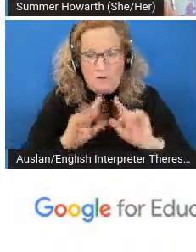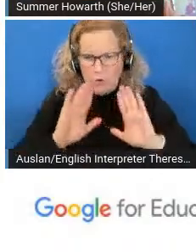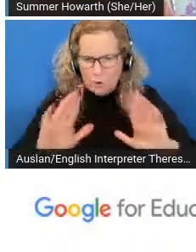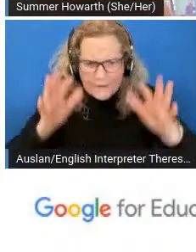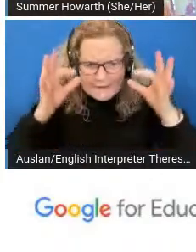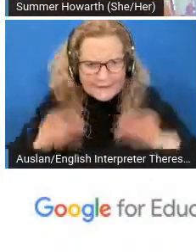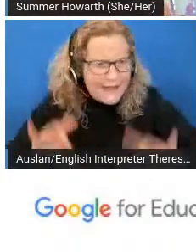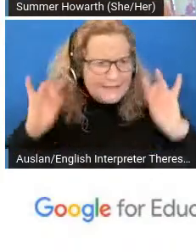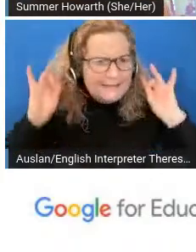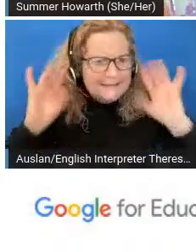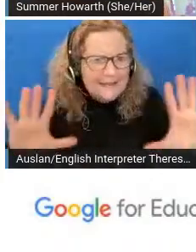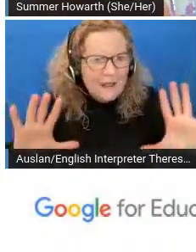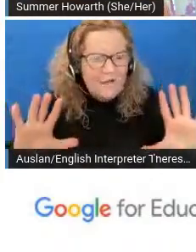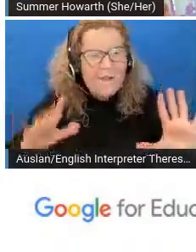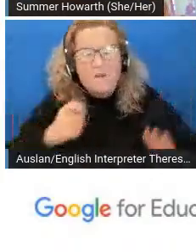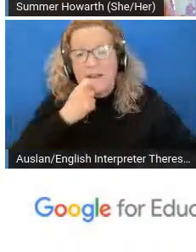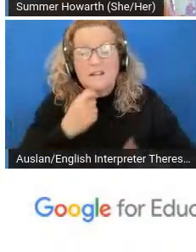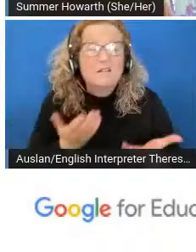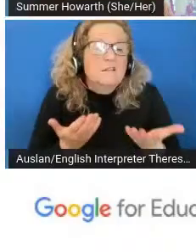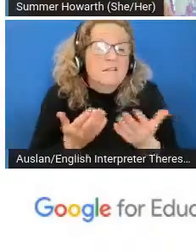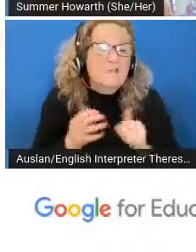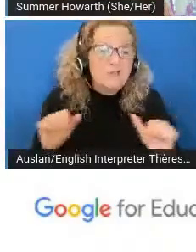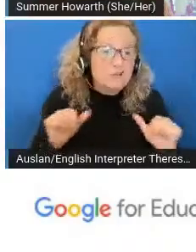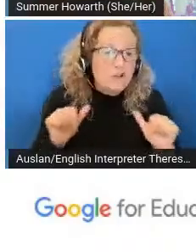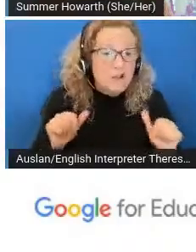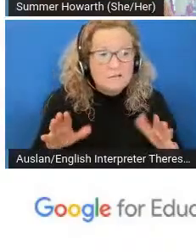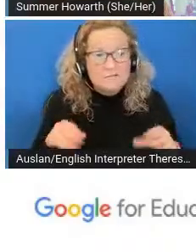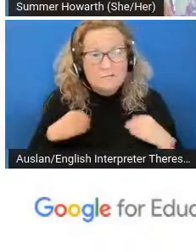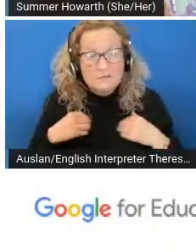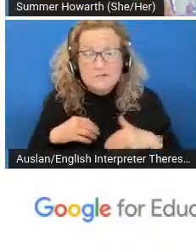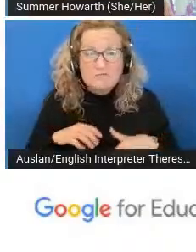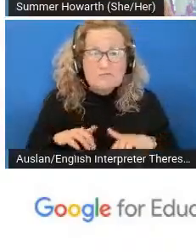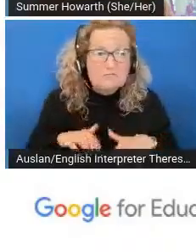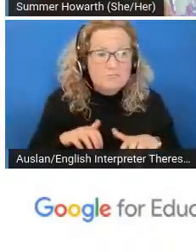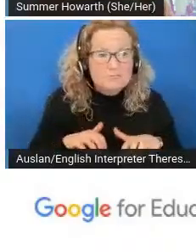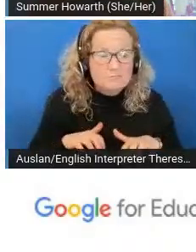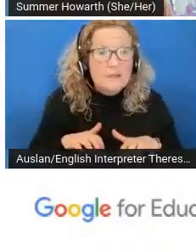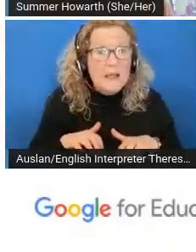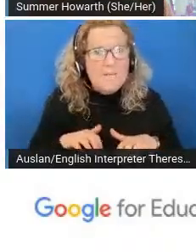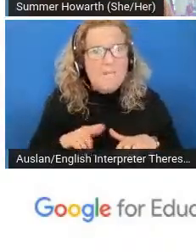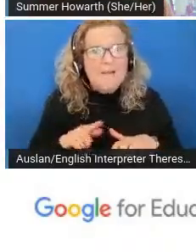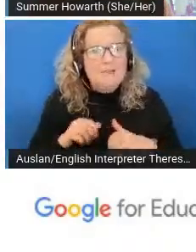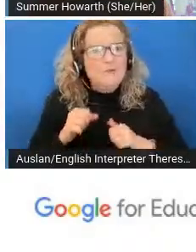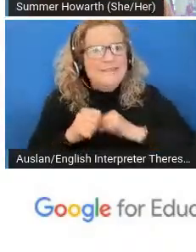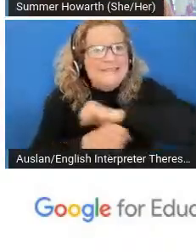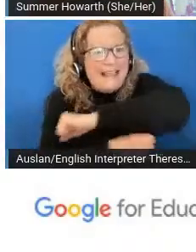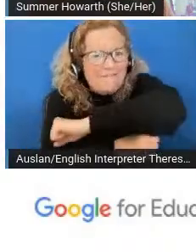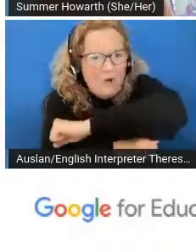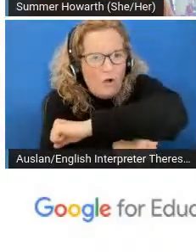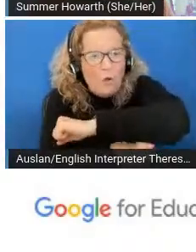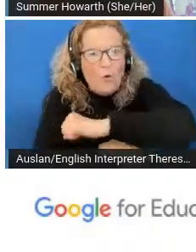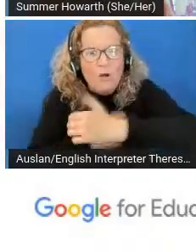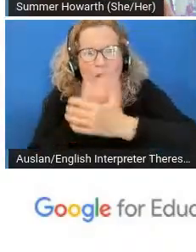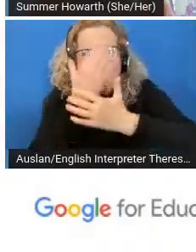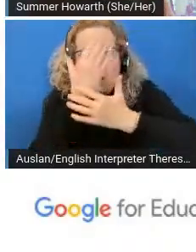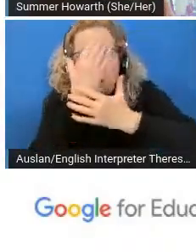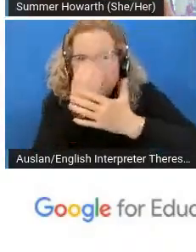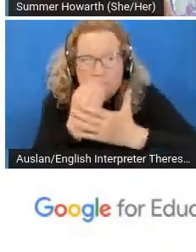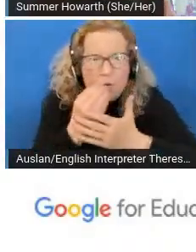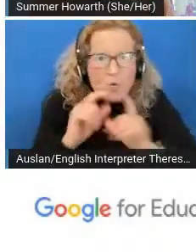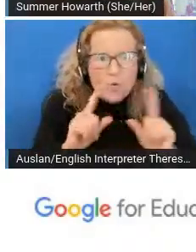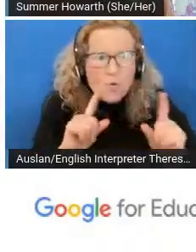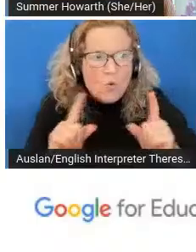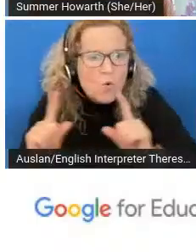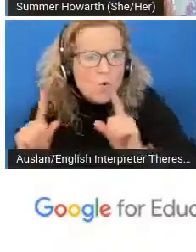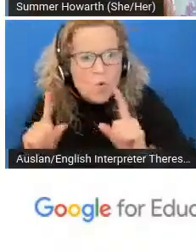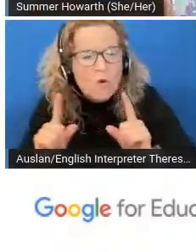certainly activation of that knowledge and the next steps as well. And there is so much stuff in the world that we absolutely need to structure